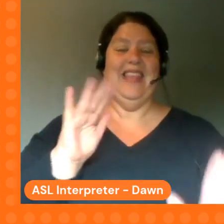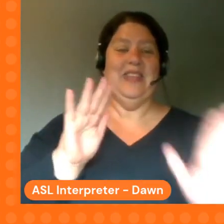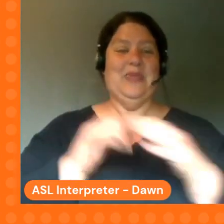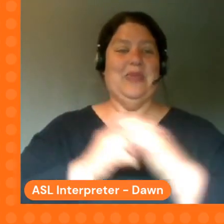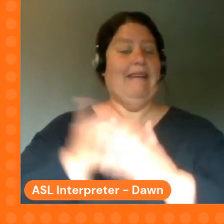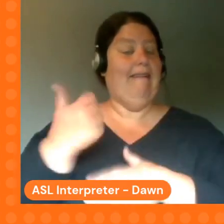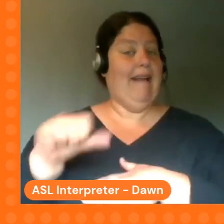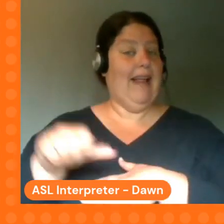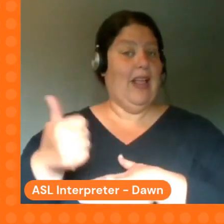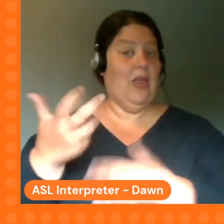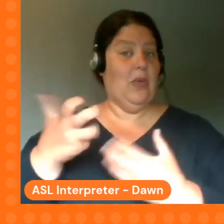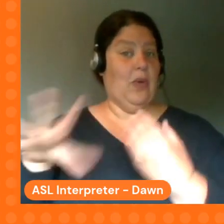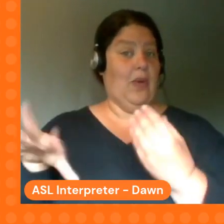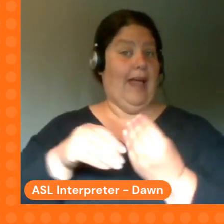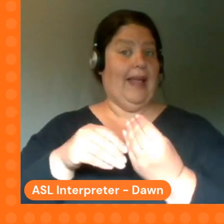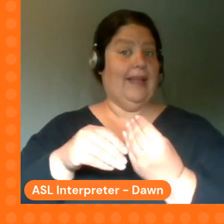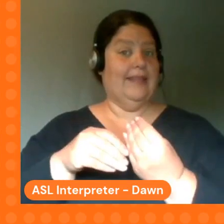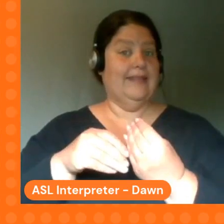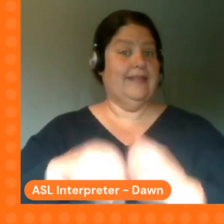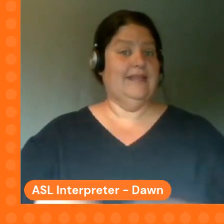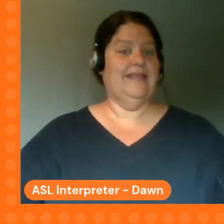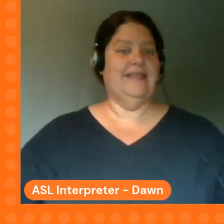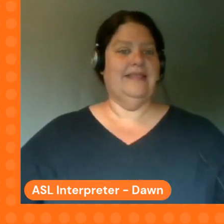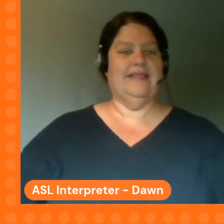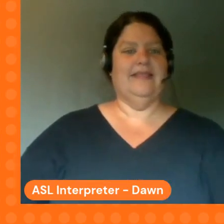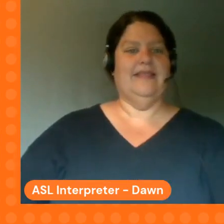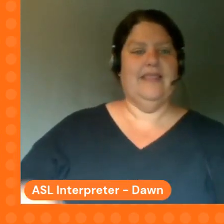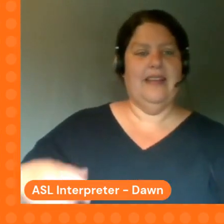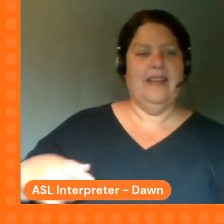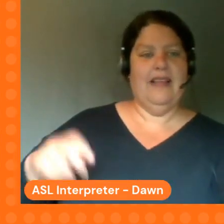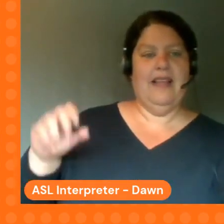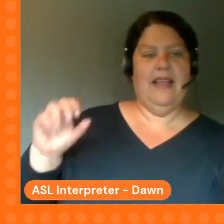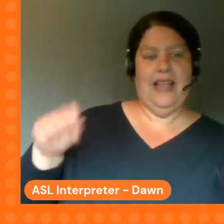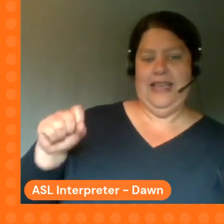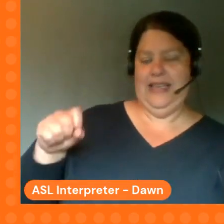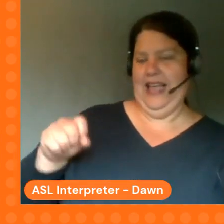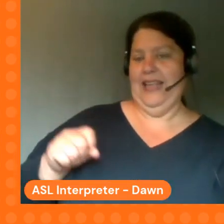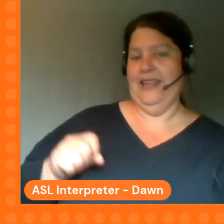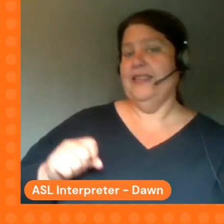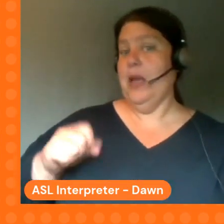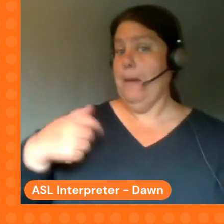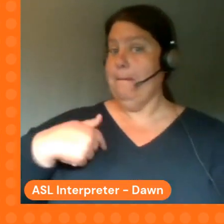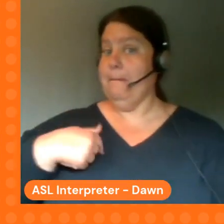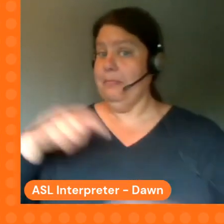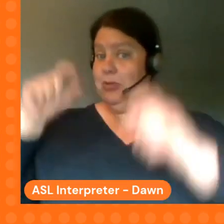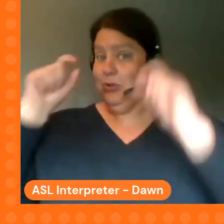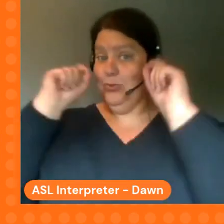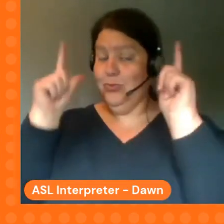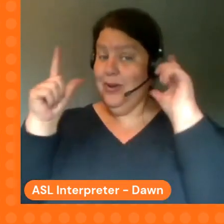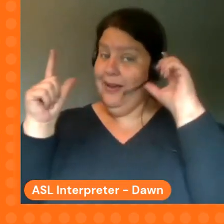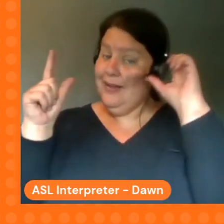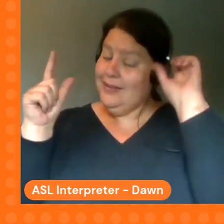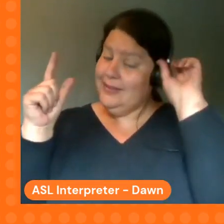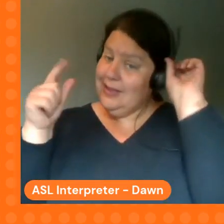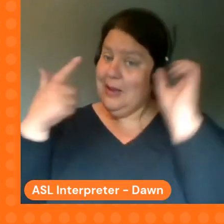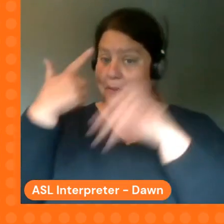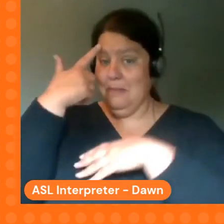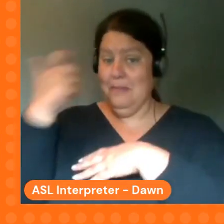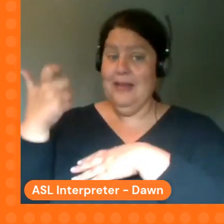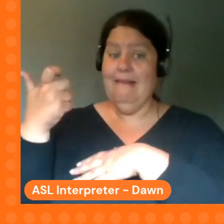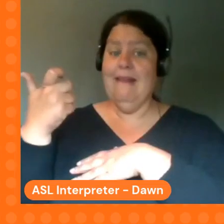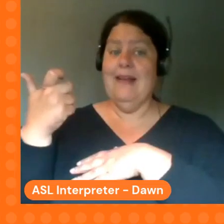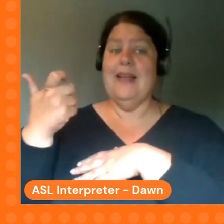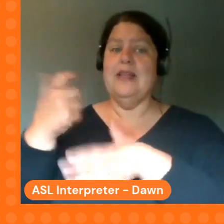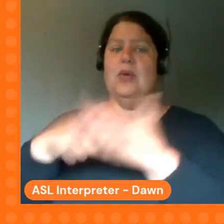question? Yes. So the surprising thing for me was, as you said, like what we mostly do is